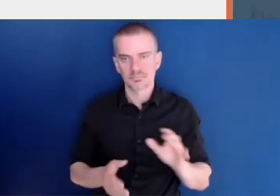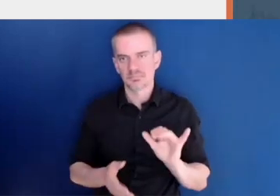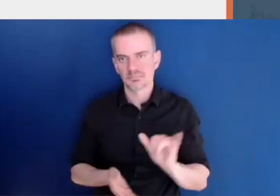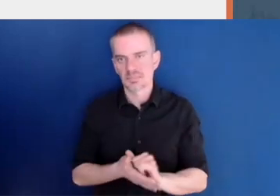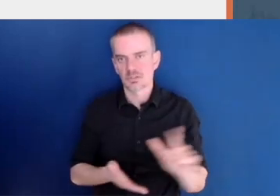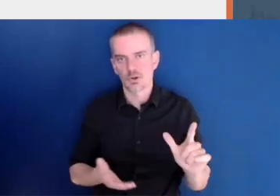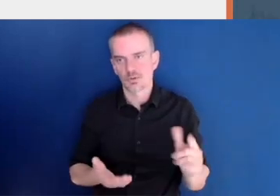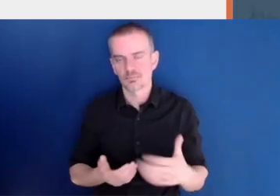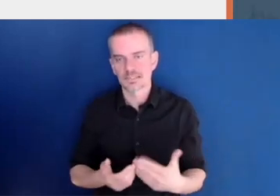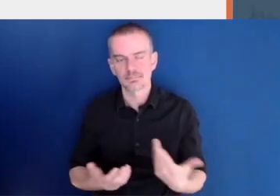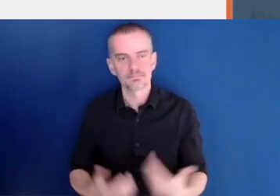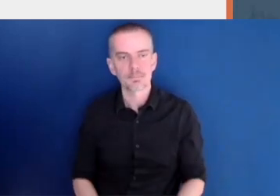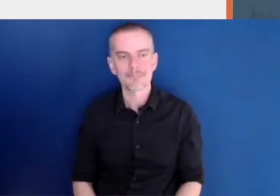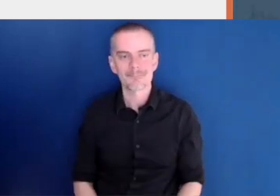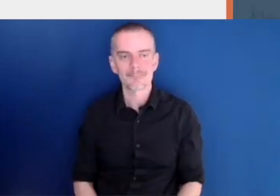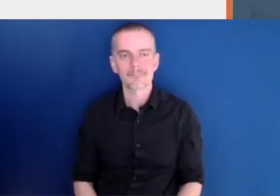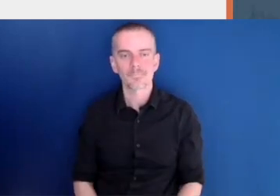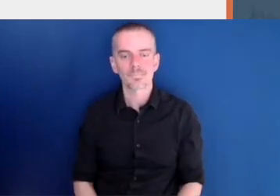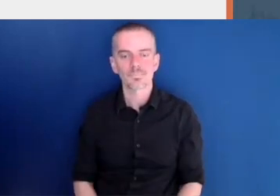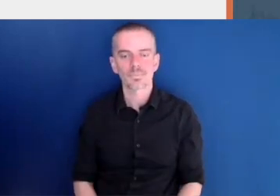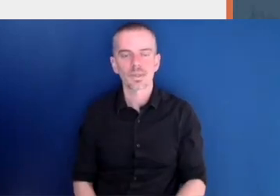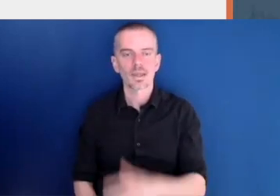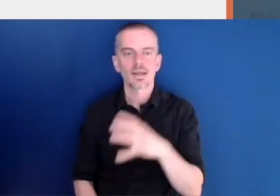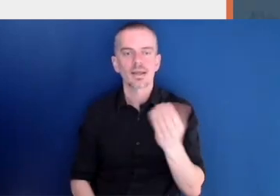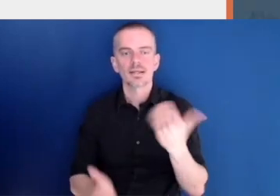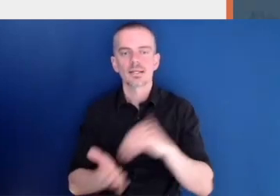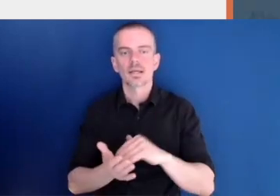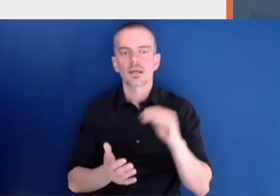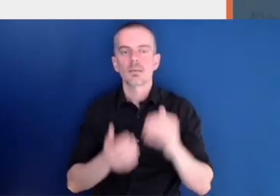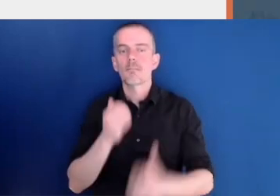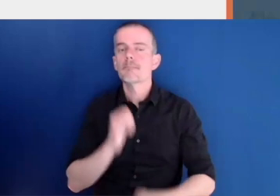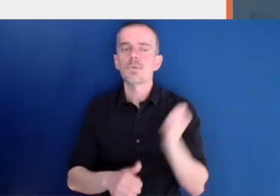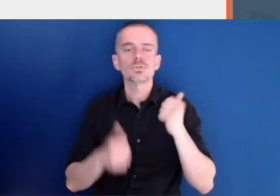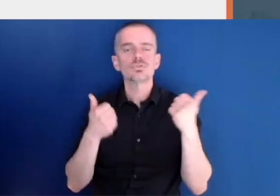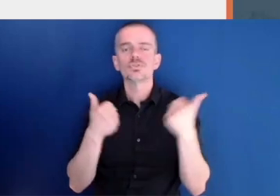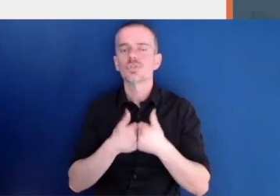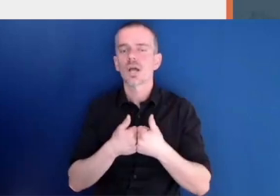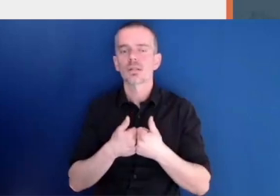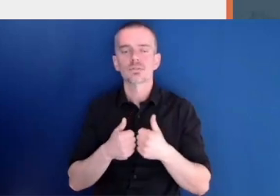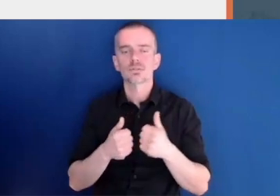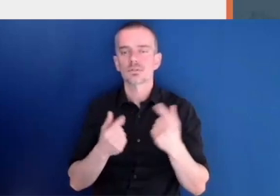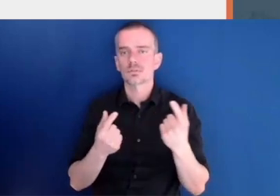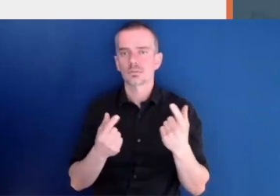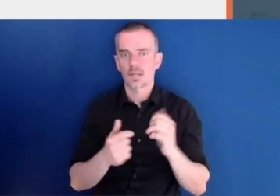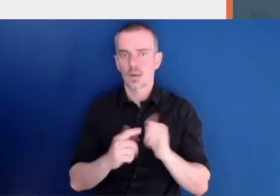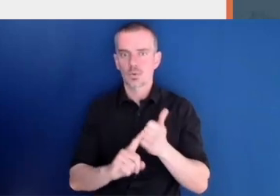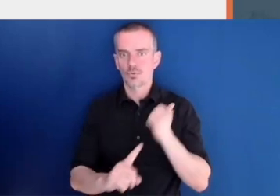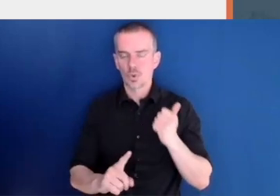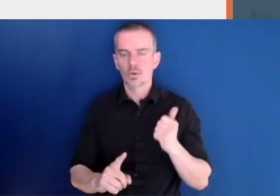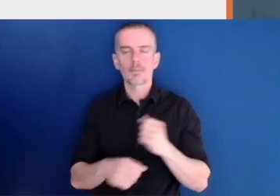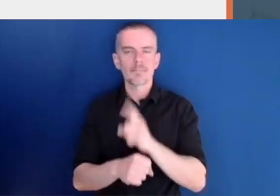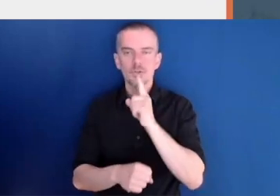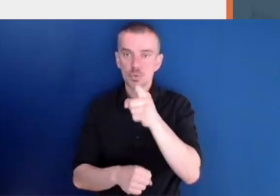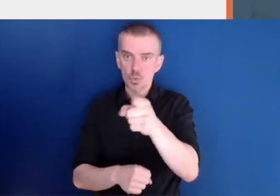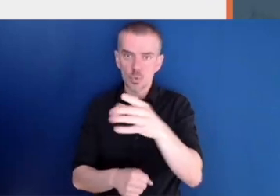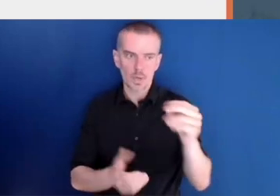piece. And again, most challenges can be mitigated by just ensuring both you and your contractor